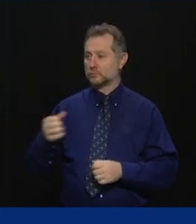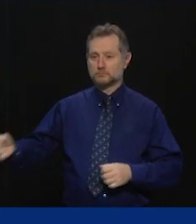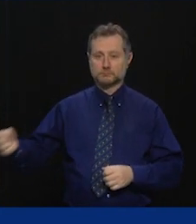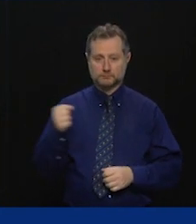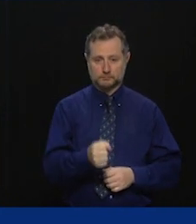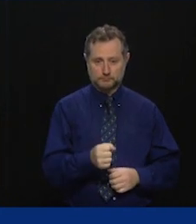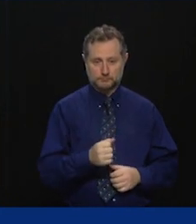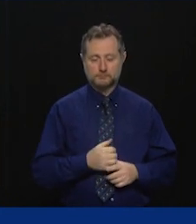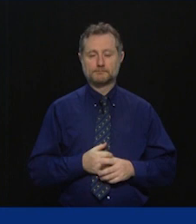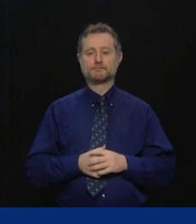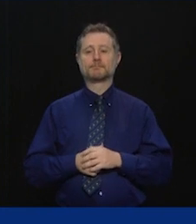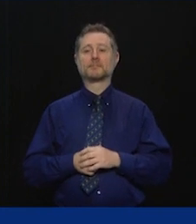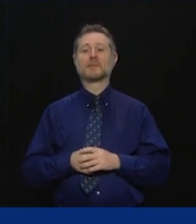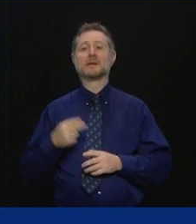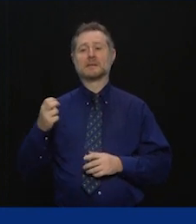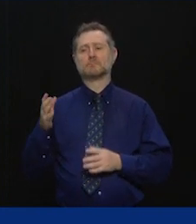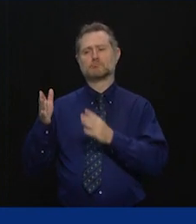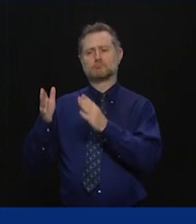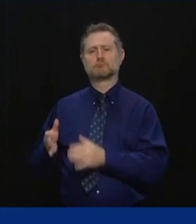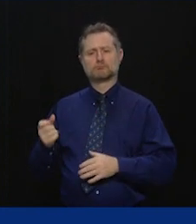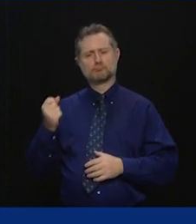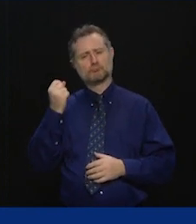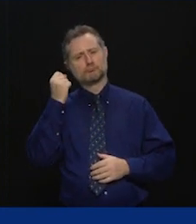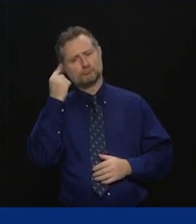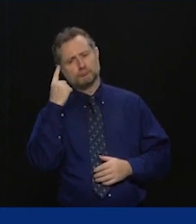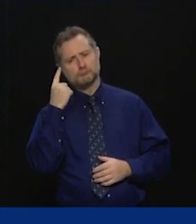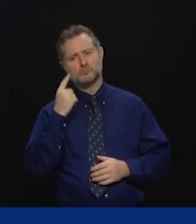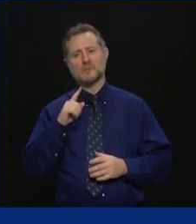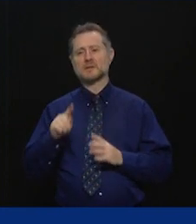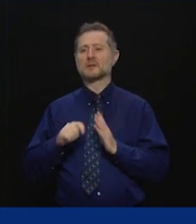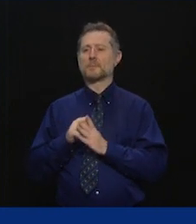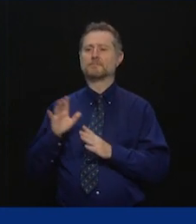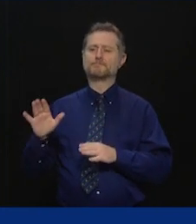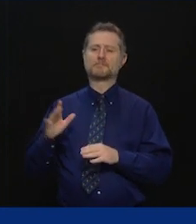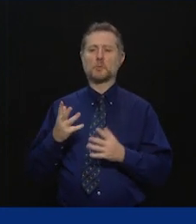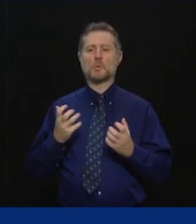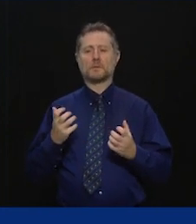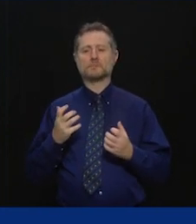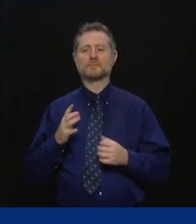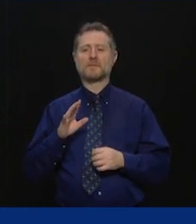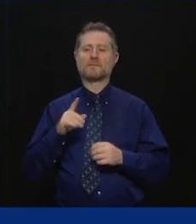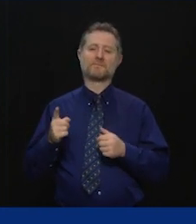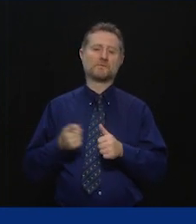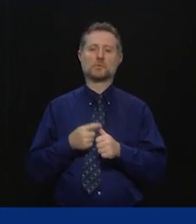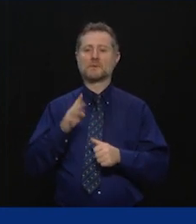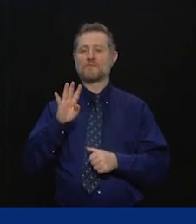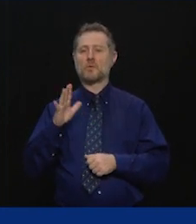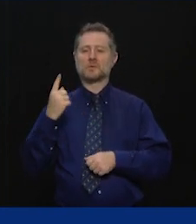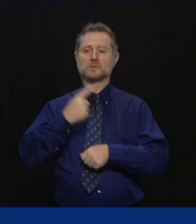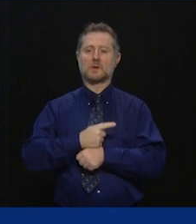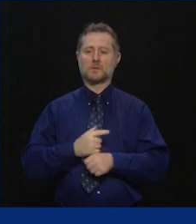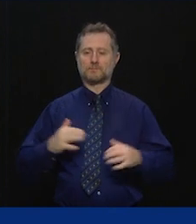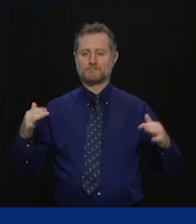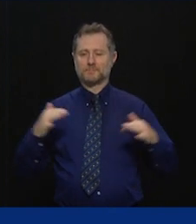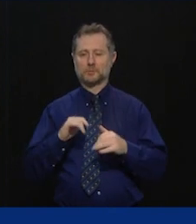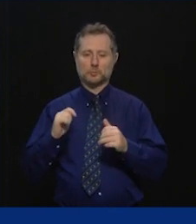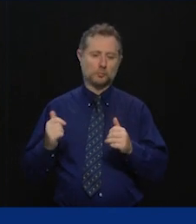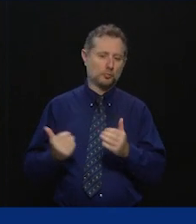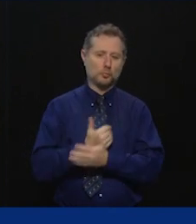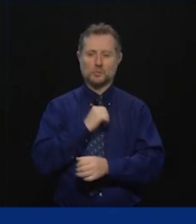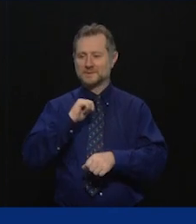that in this time, I've wanted to take the first 45 days to assemble a new team going forward. That process is